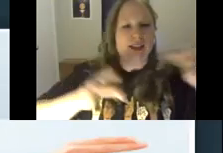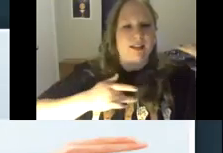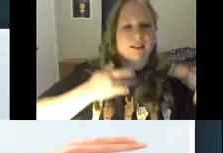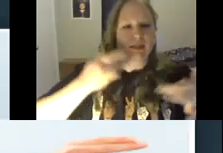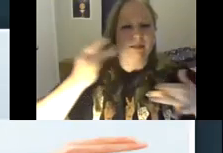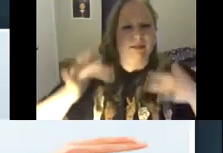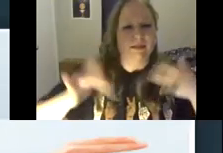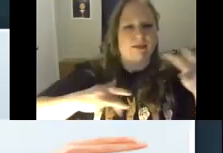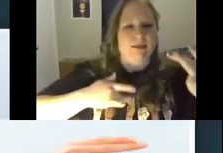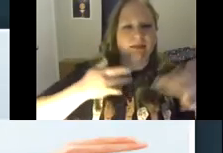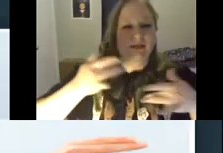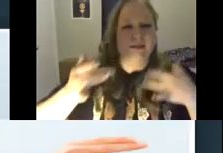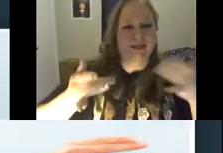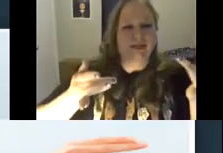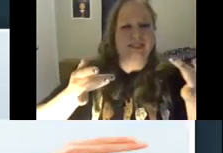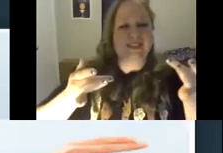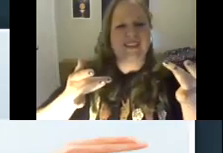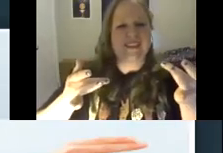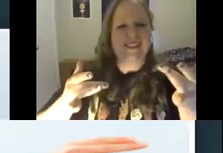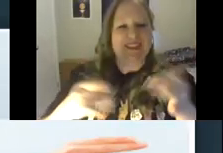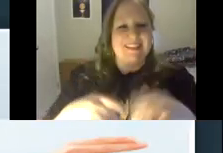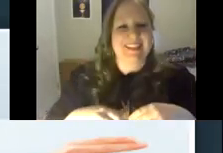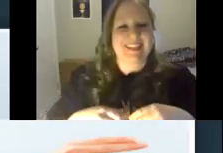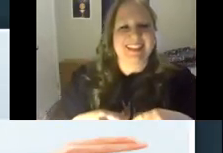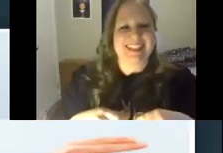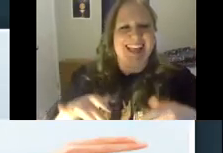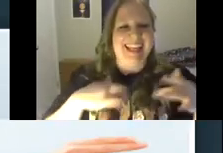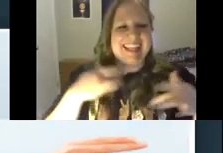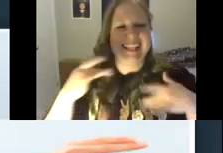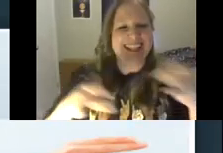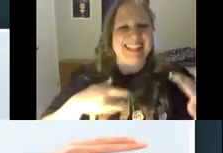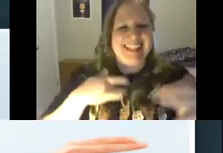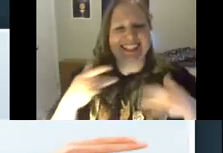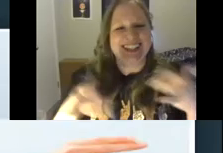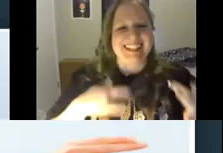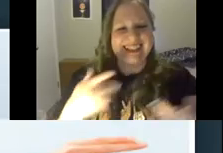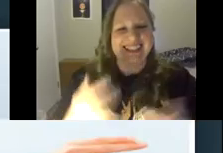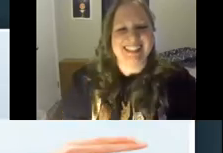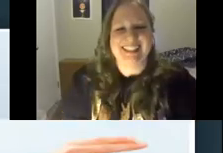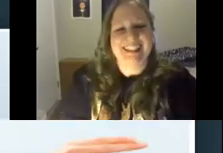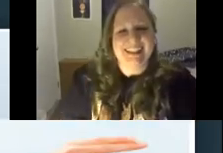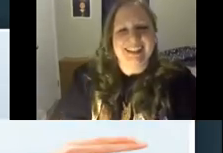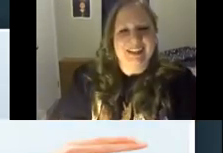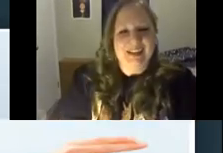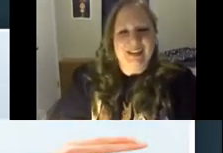Yeah.